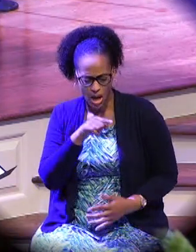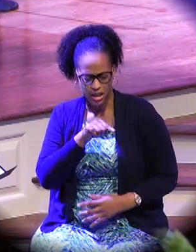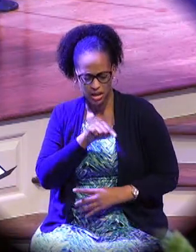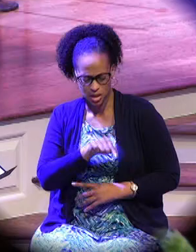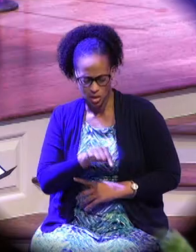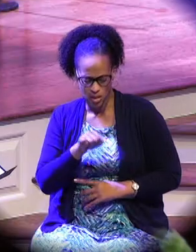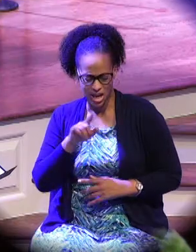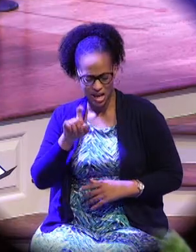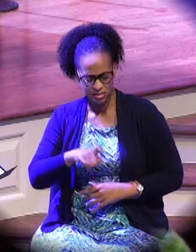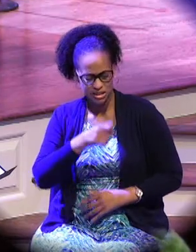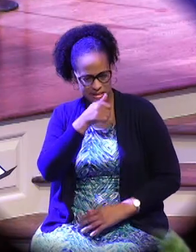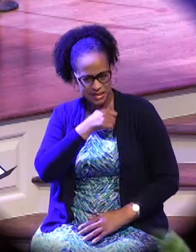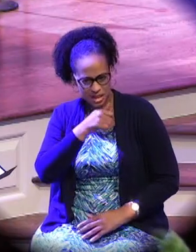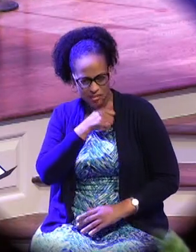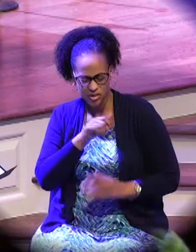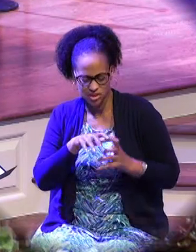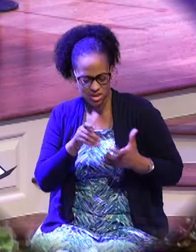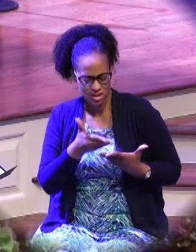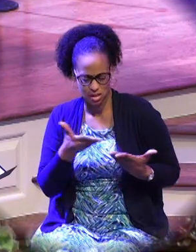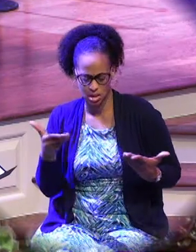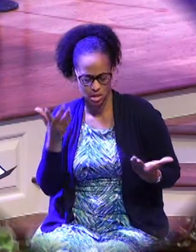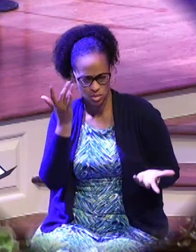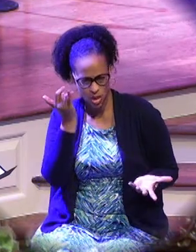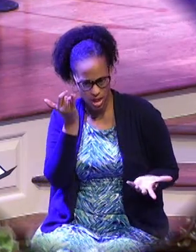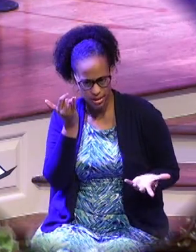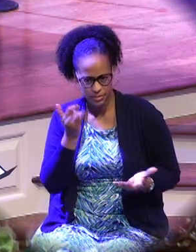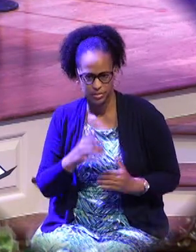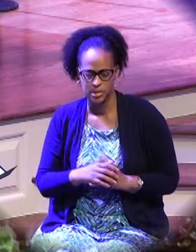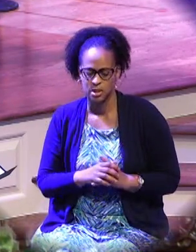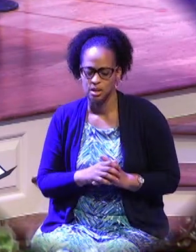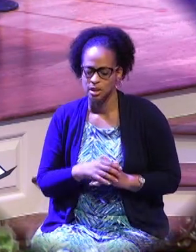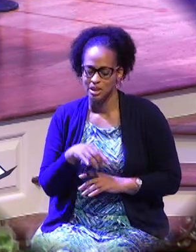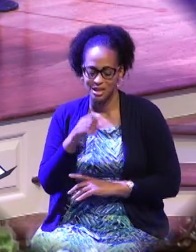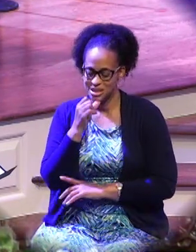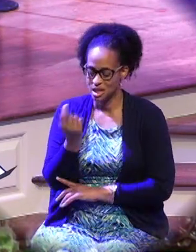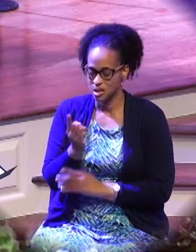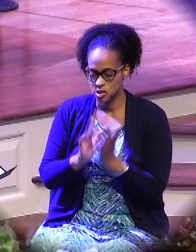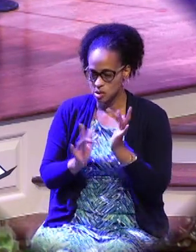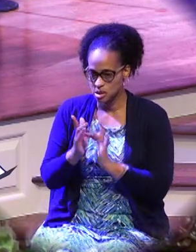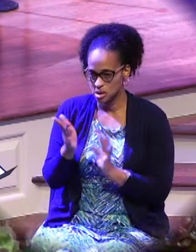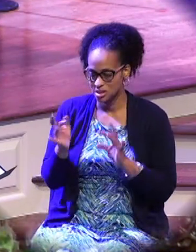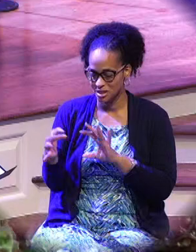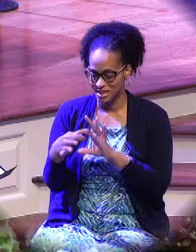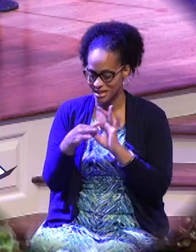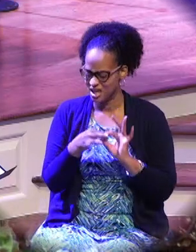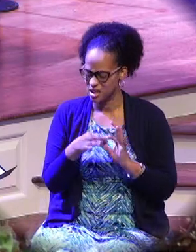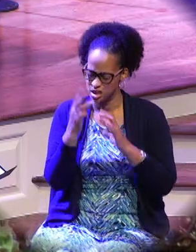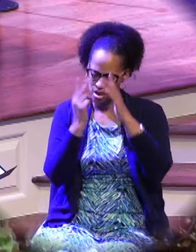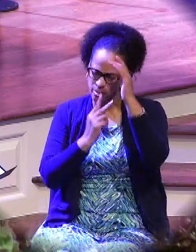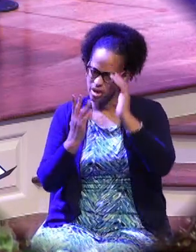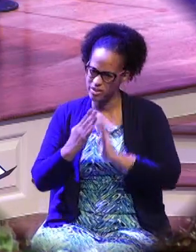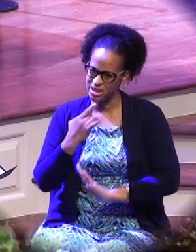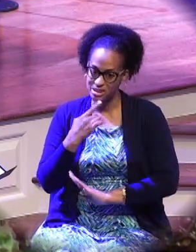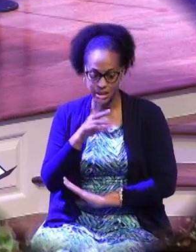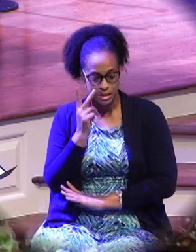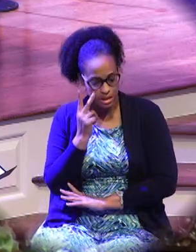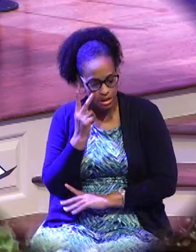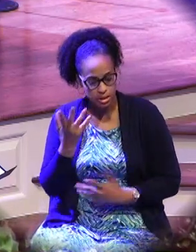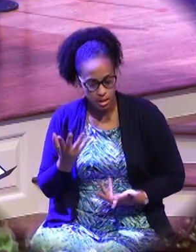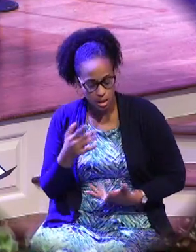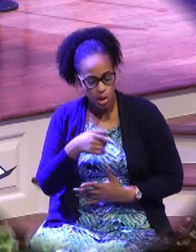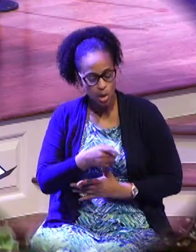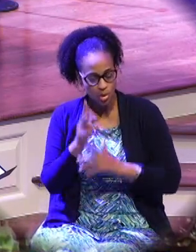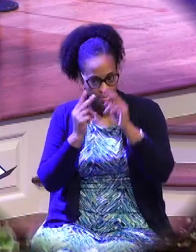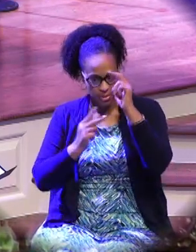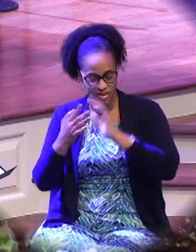to suffer such things. It isn't that he's just connecting the prophecies so that he can say, see, what the